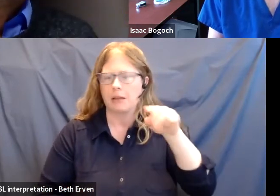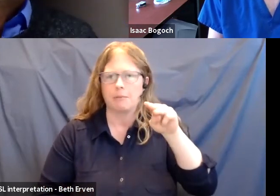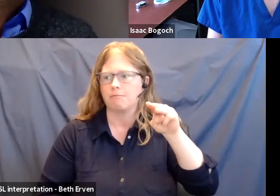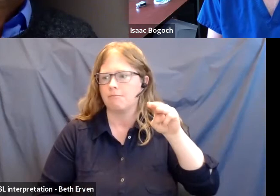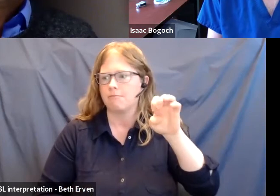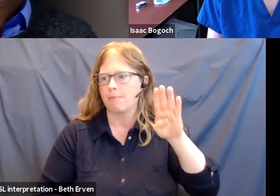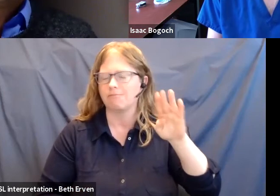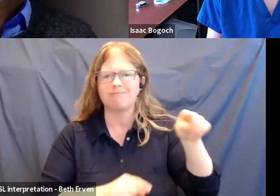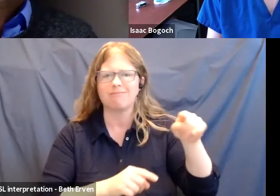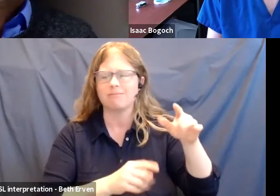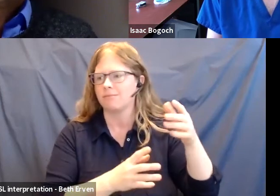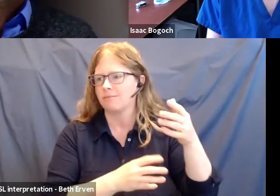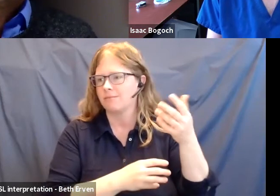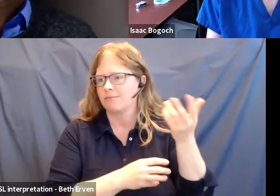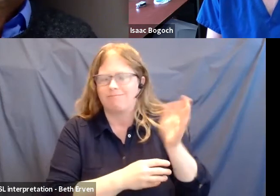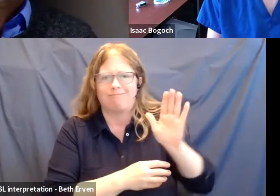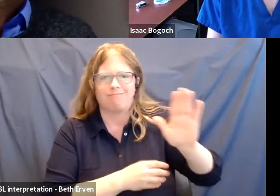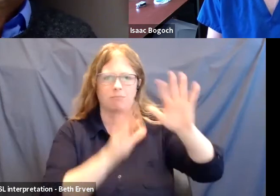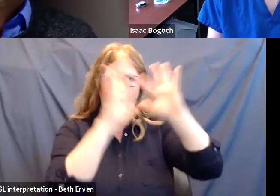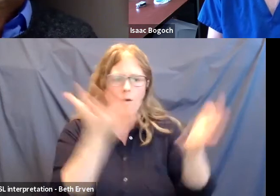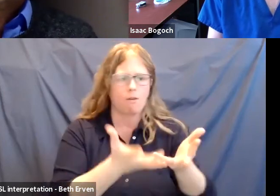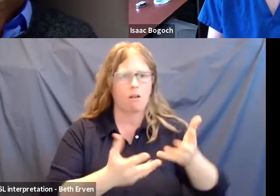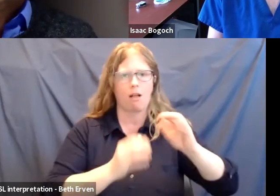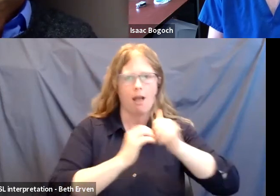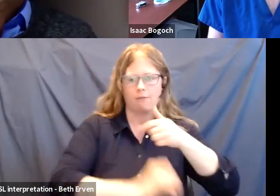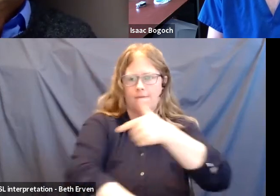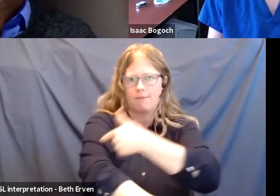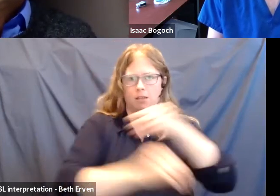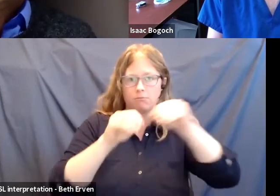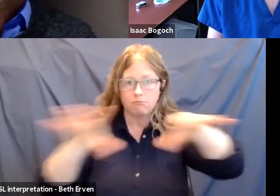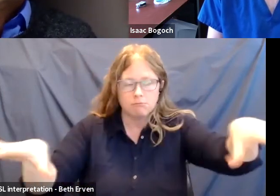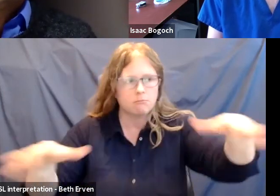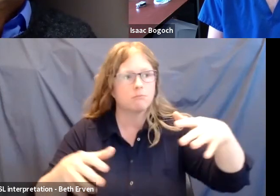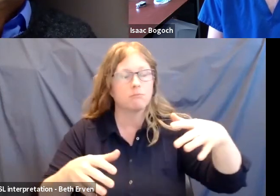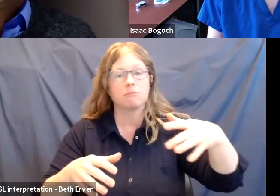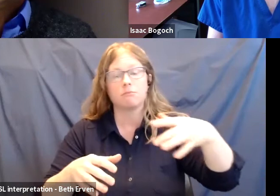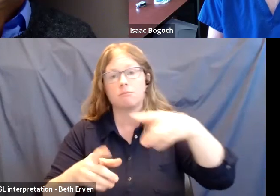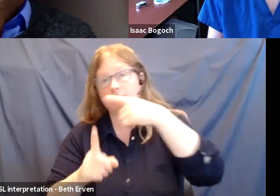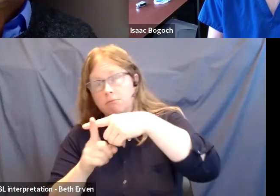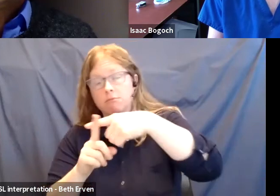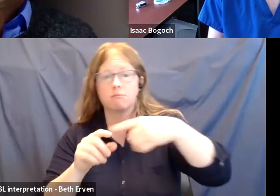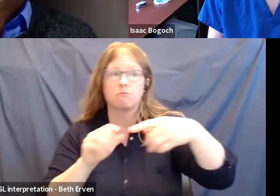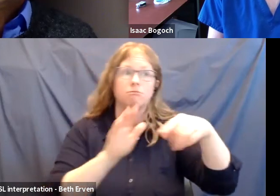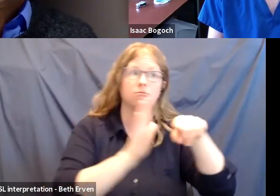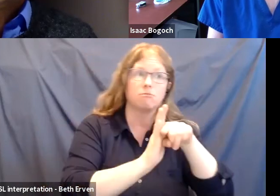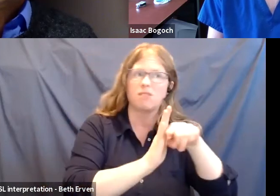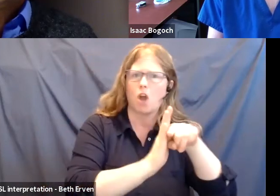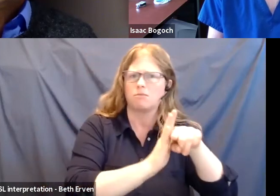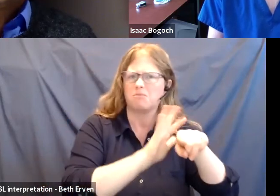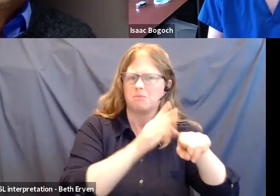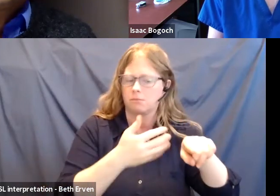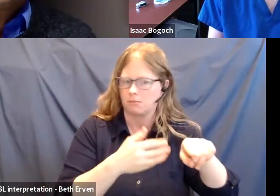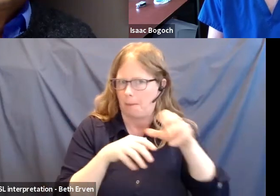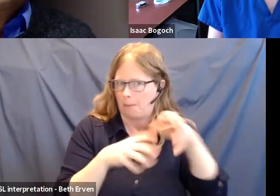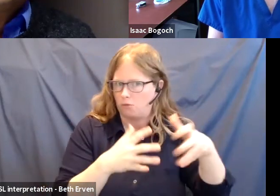program, eligibility, how things are rolling out, pros and cons, not so many cons, mostly pros of each